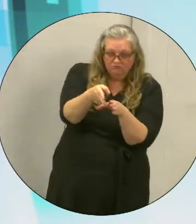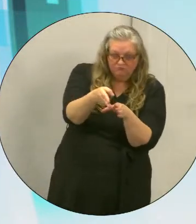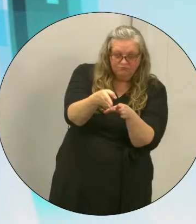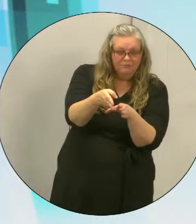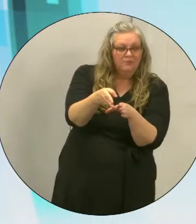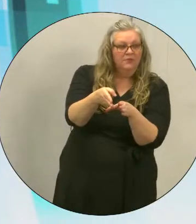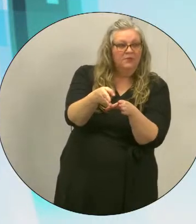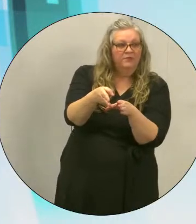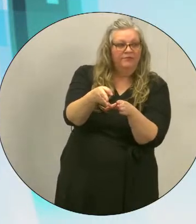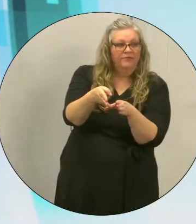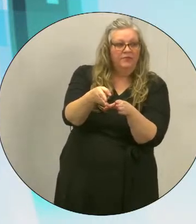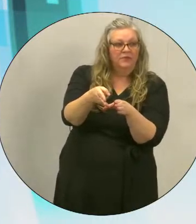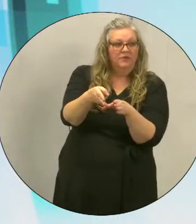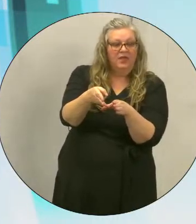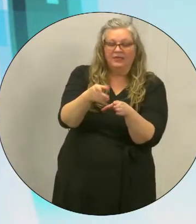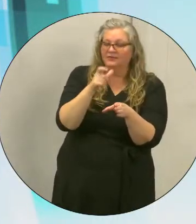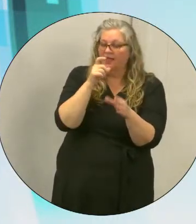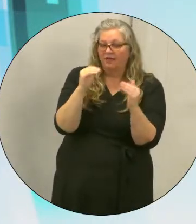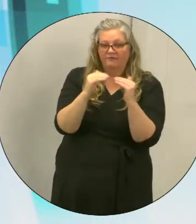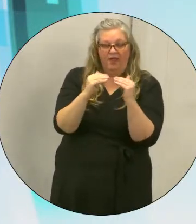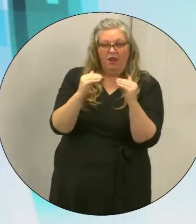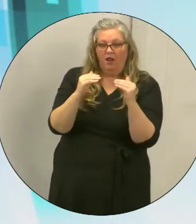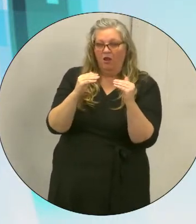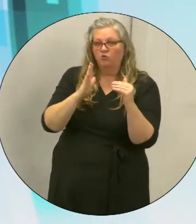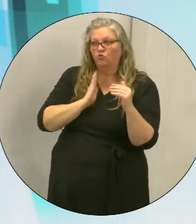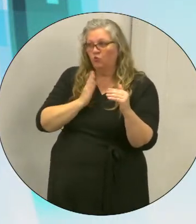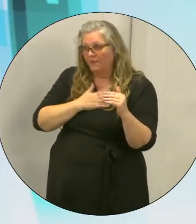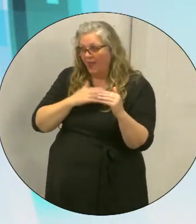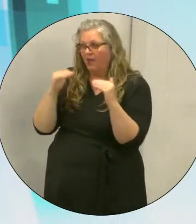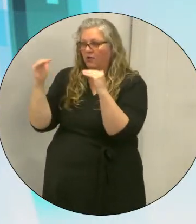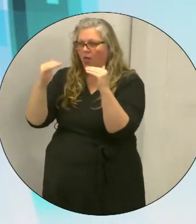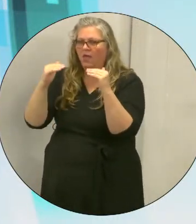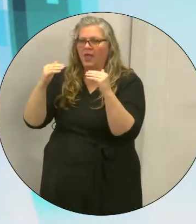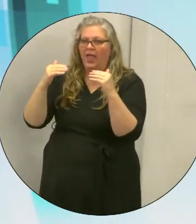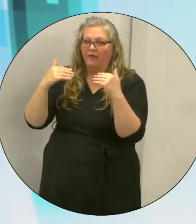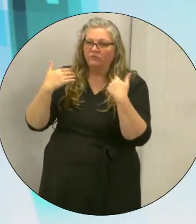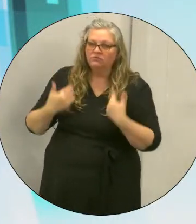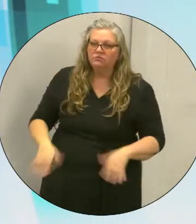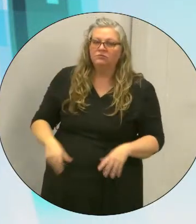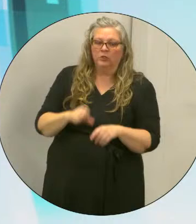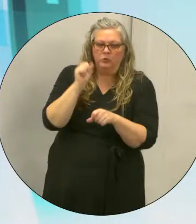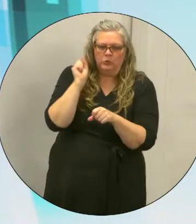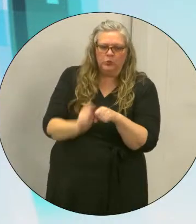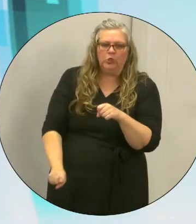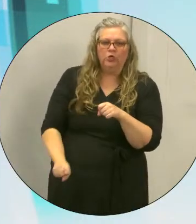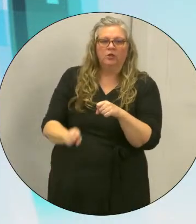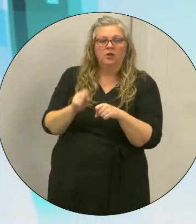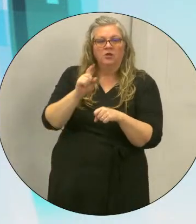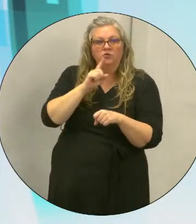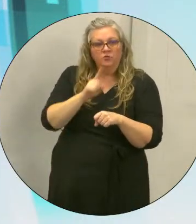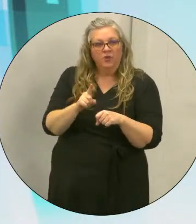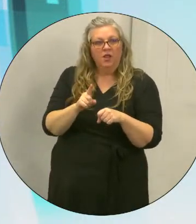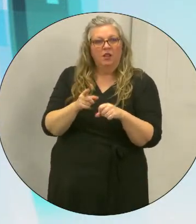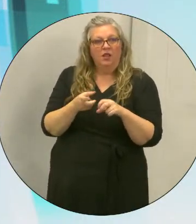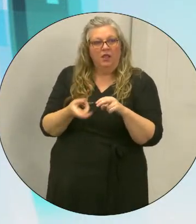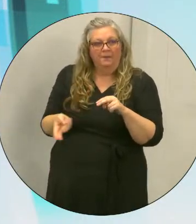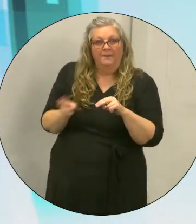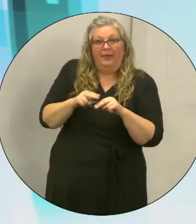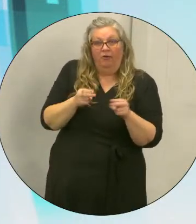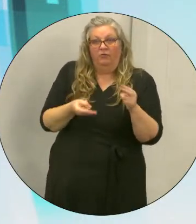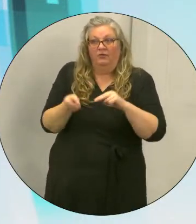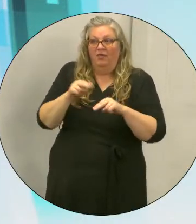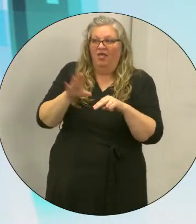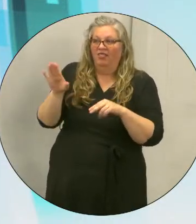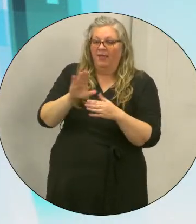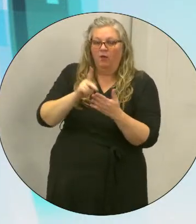grossly unfair to my colleagues who have worked hard to build their elementary programs only